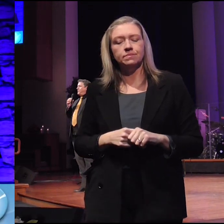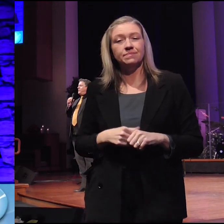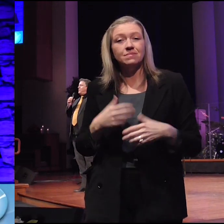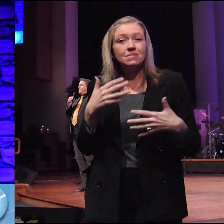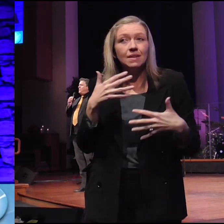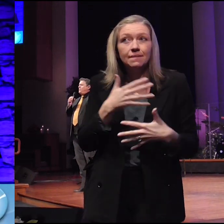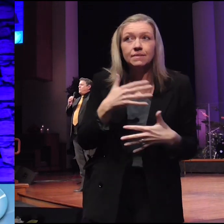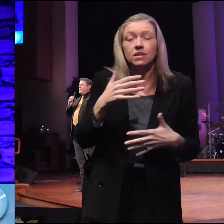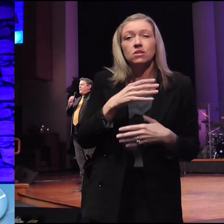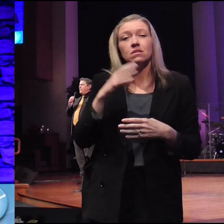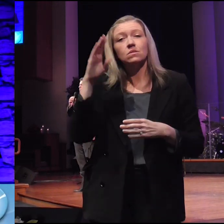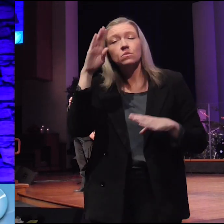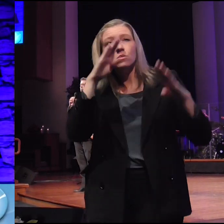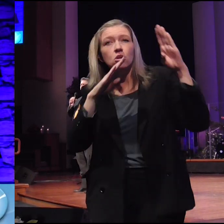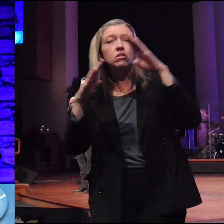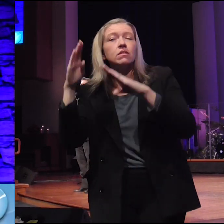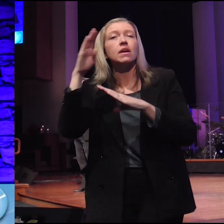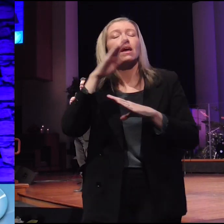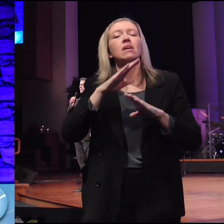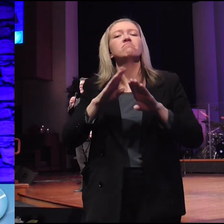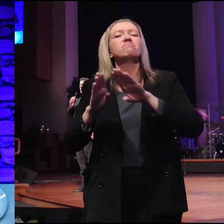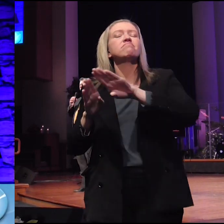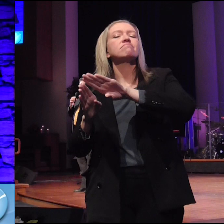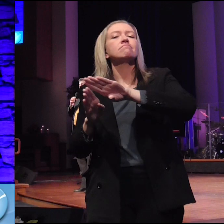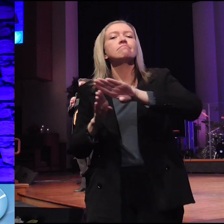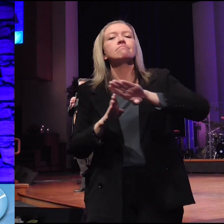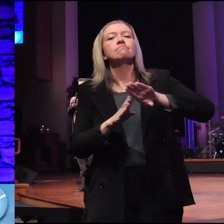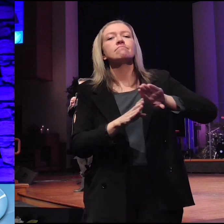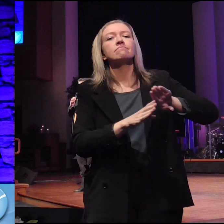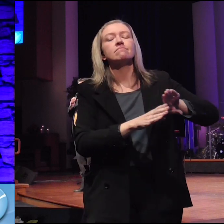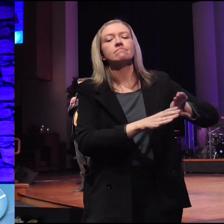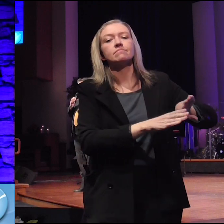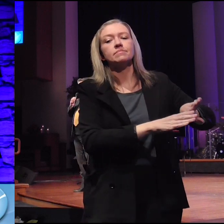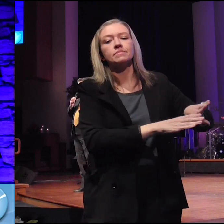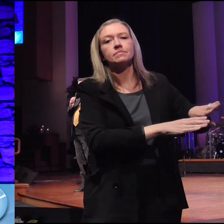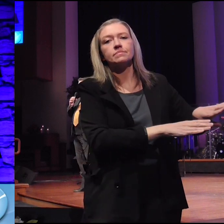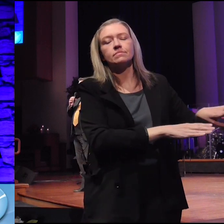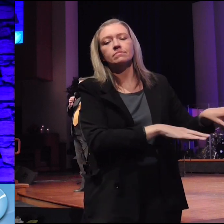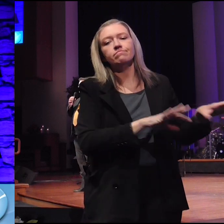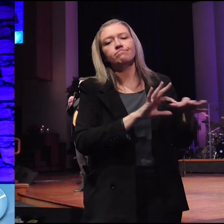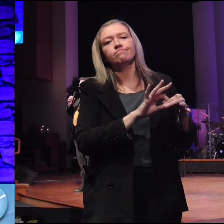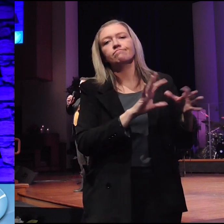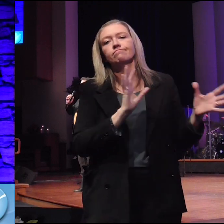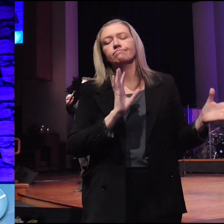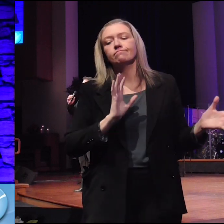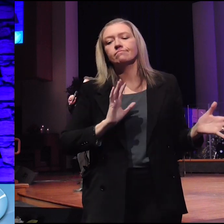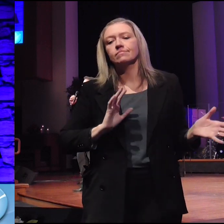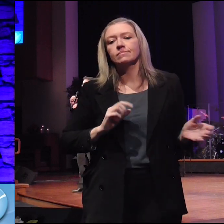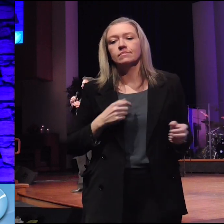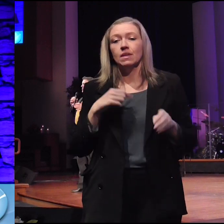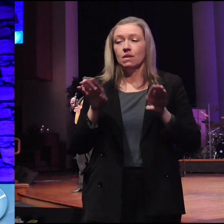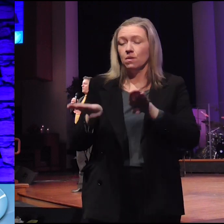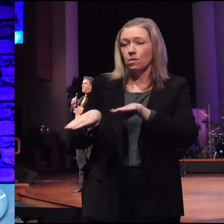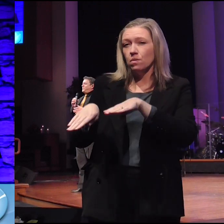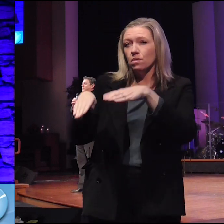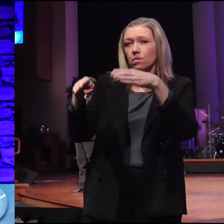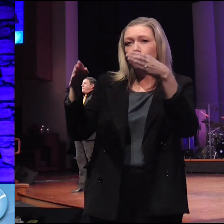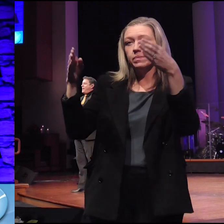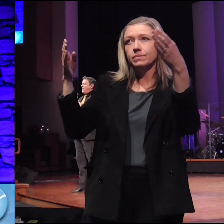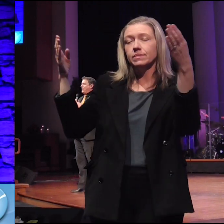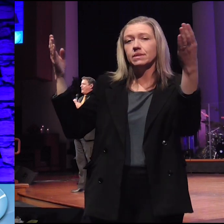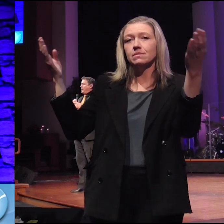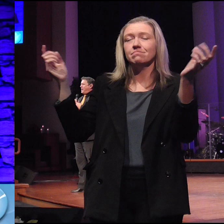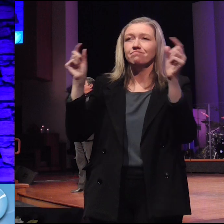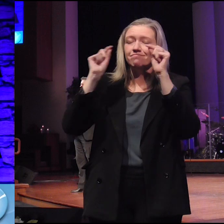letting fear and worry fall away from me. I